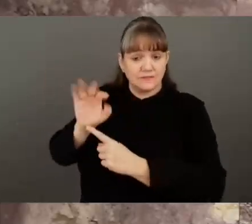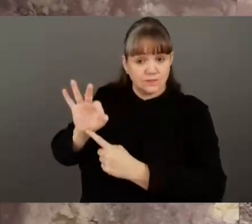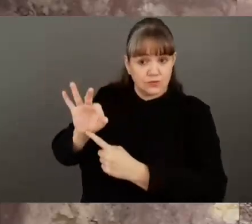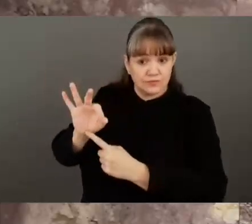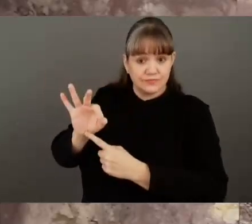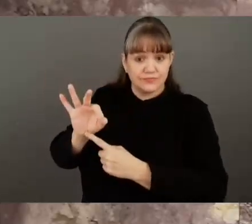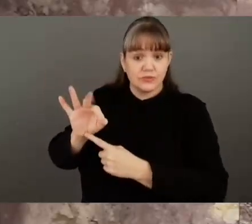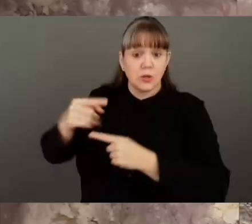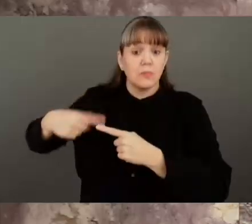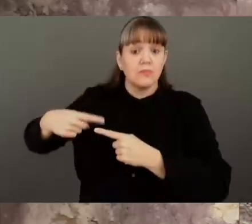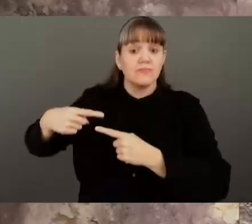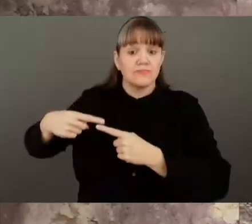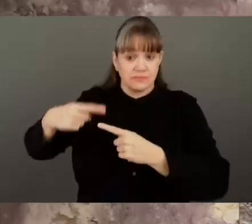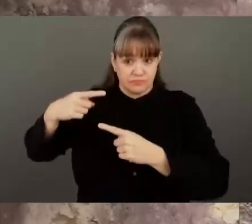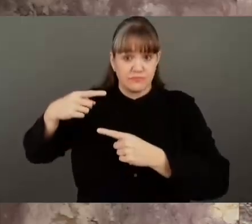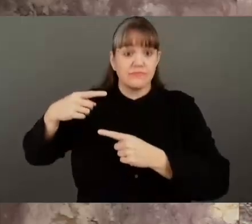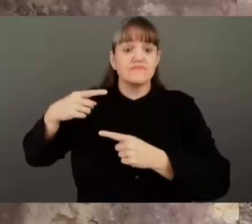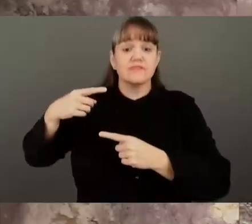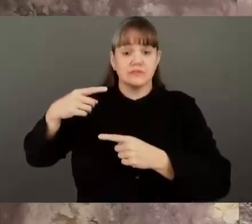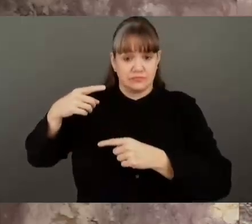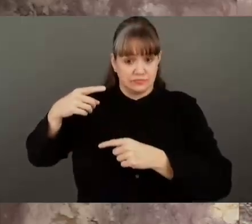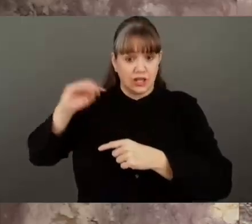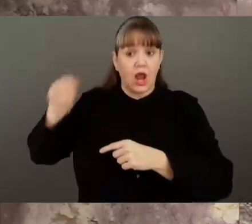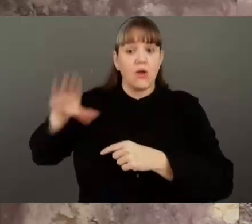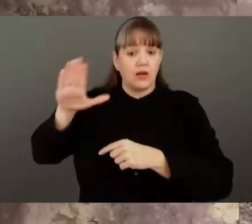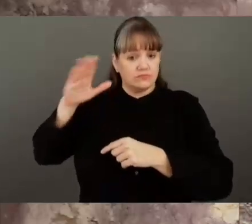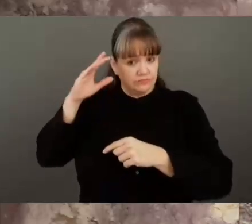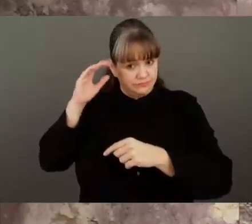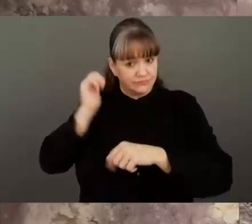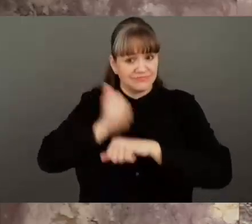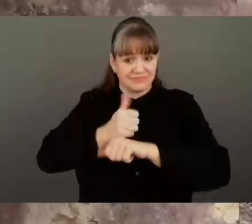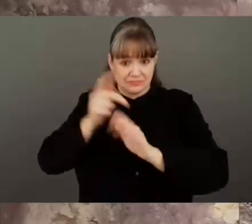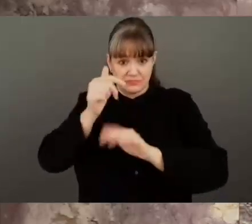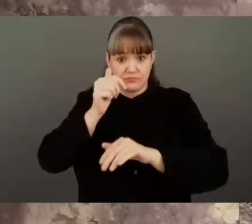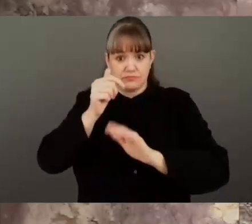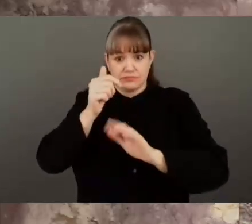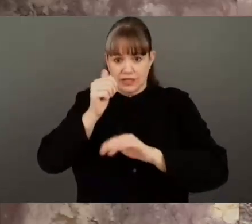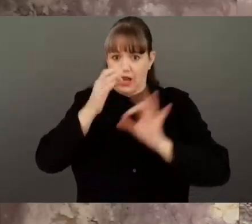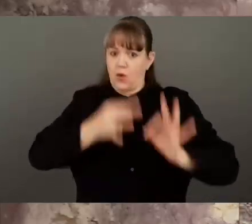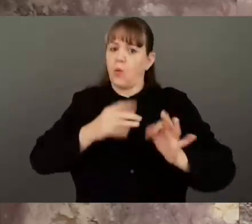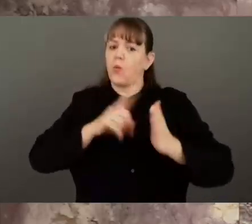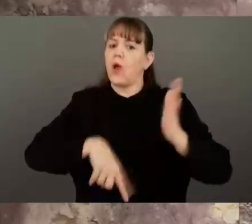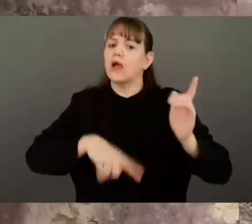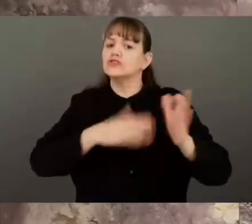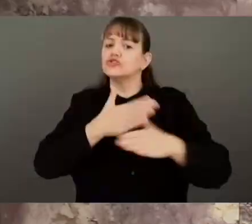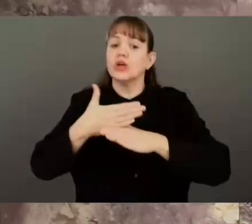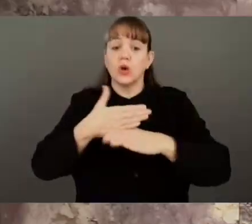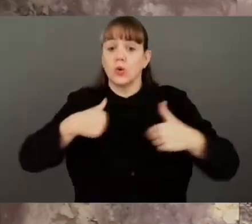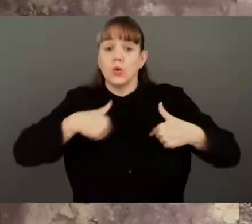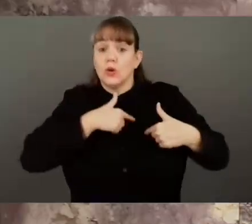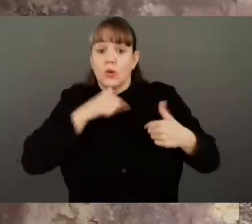controls this information. The province does not have these names and cannot access or